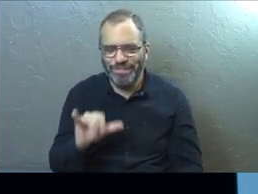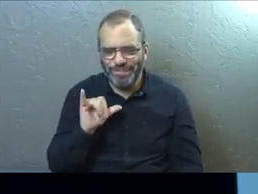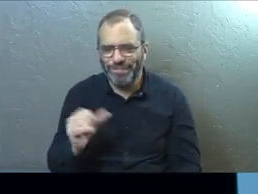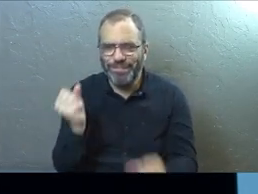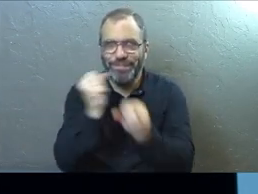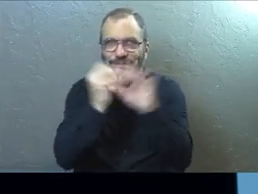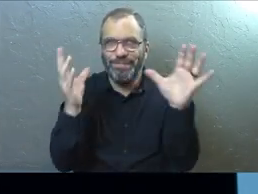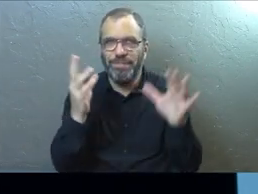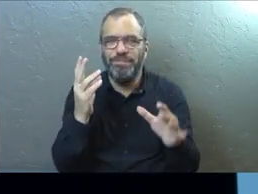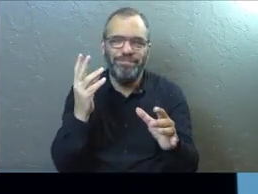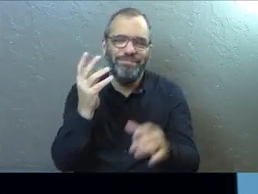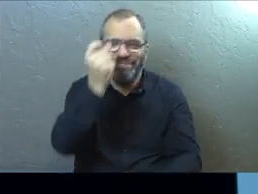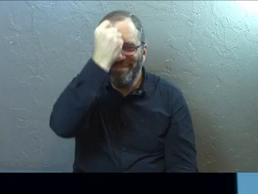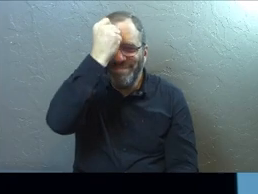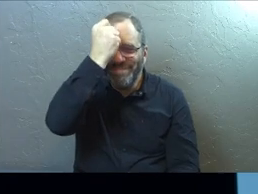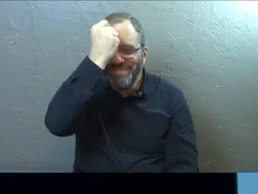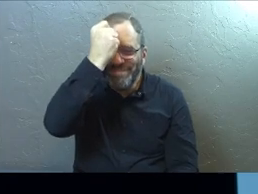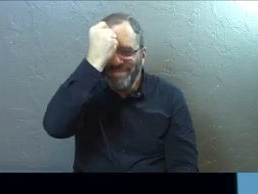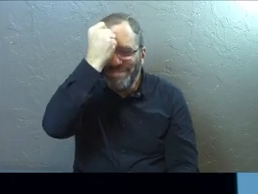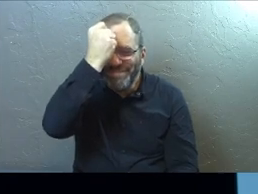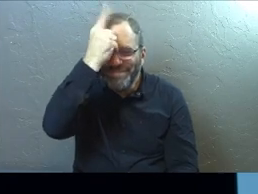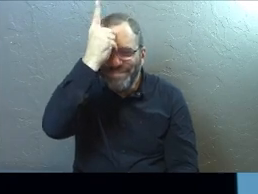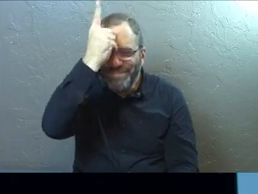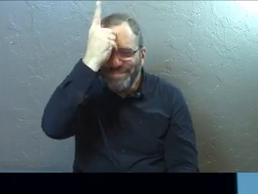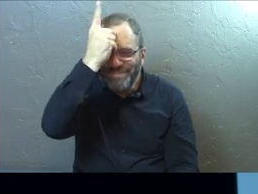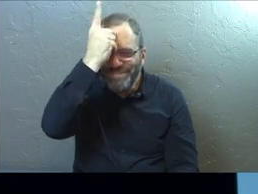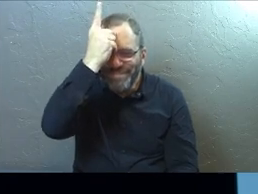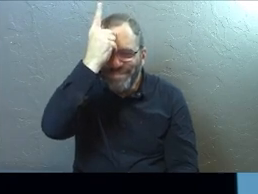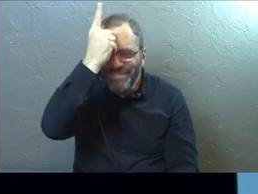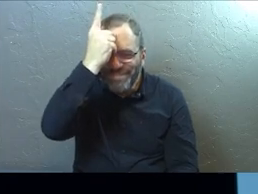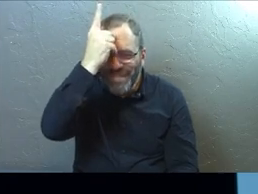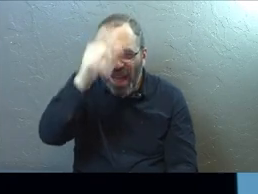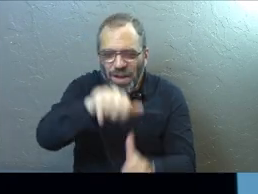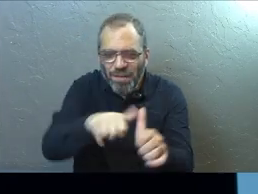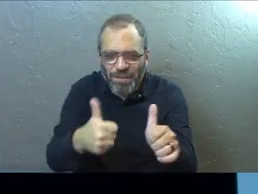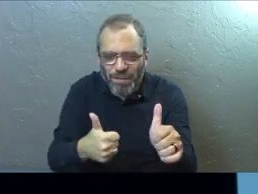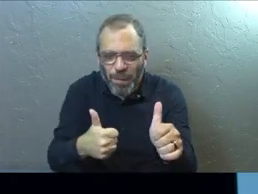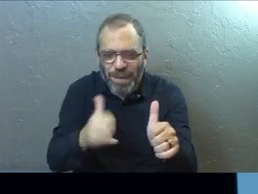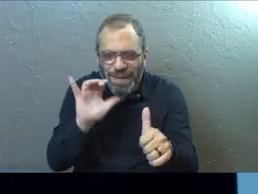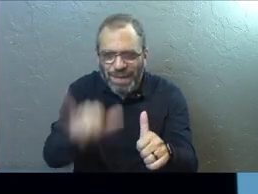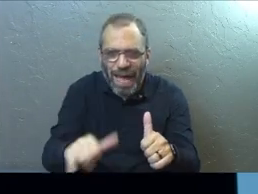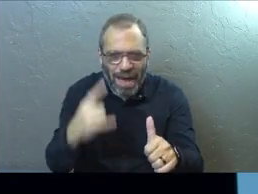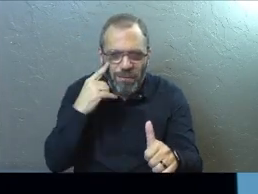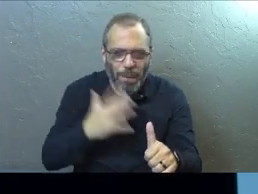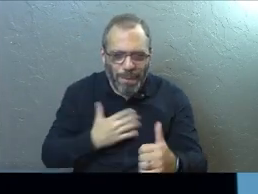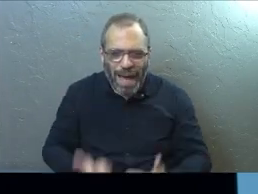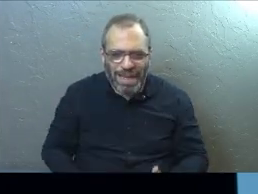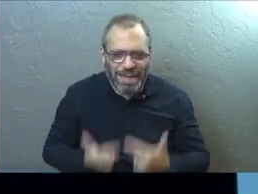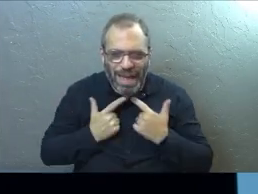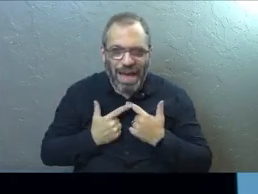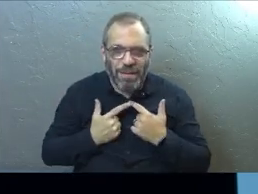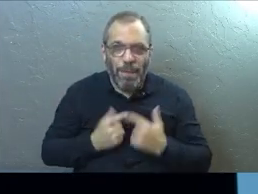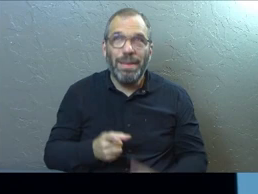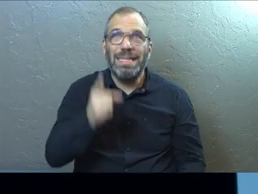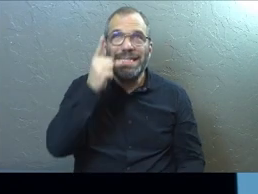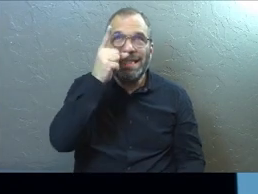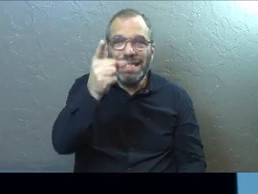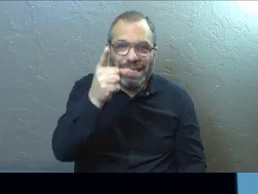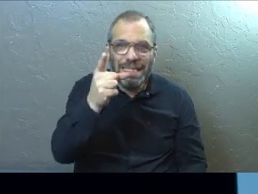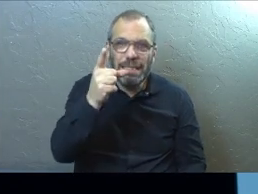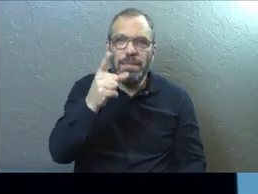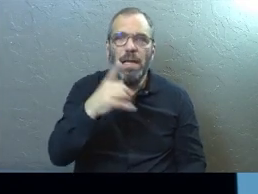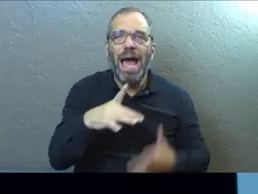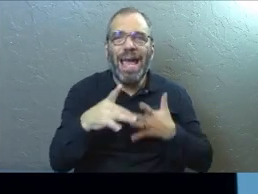I understand what God was doing. I understand what he was keeping me away from. I understand where he was taking me because he is